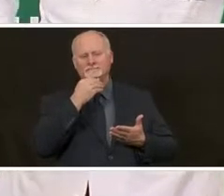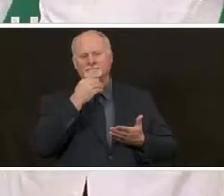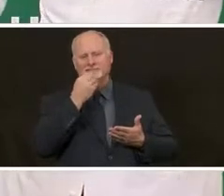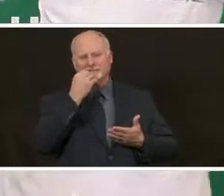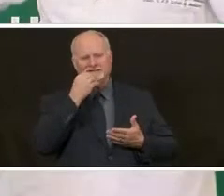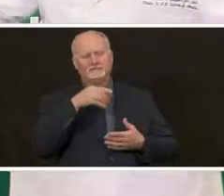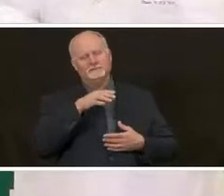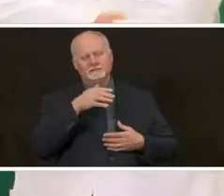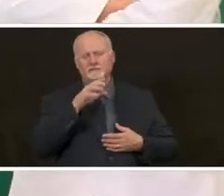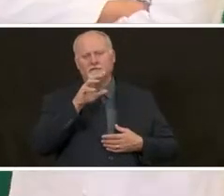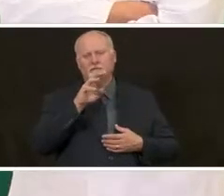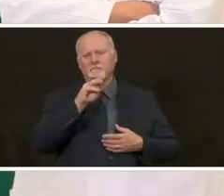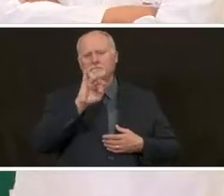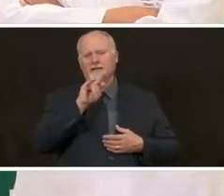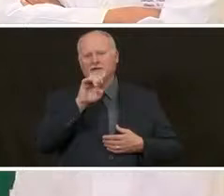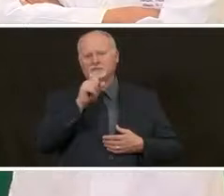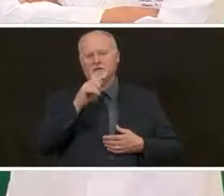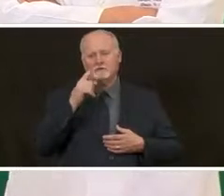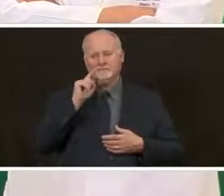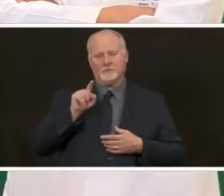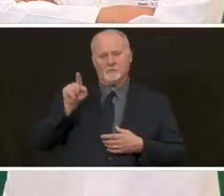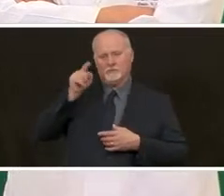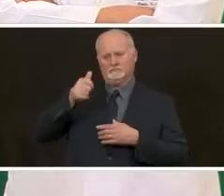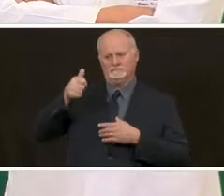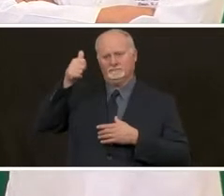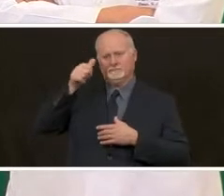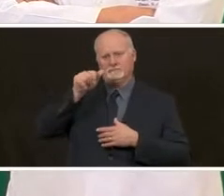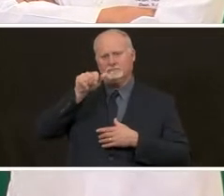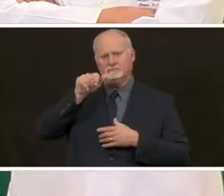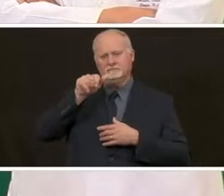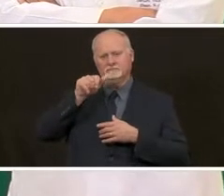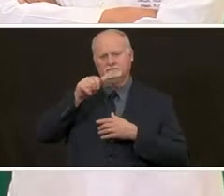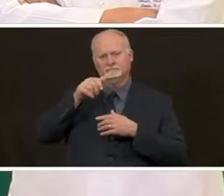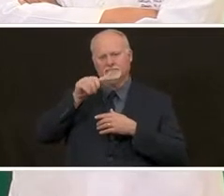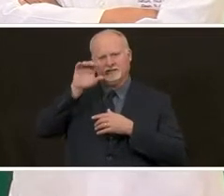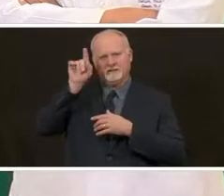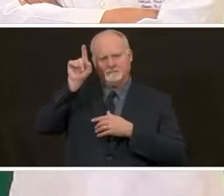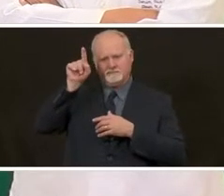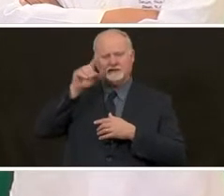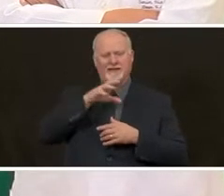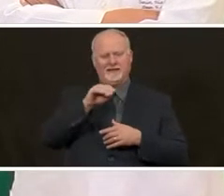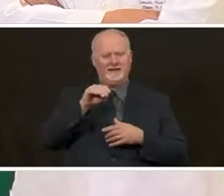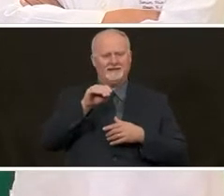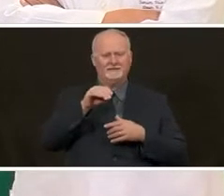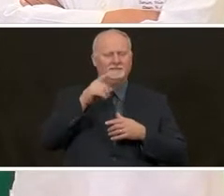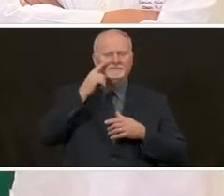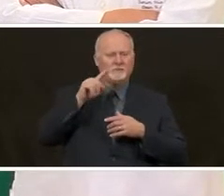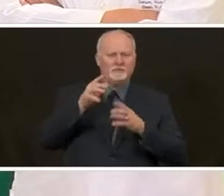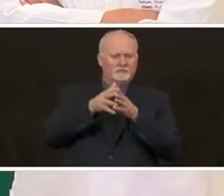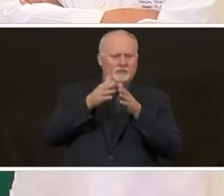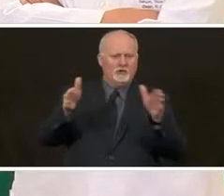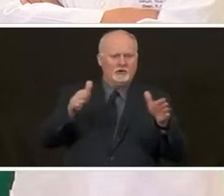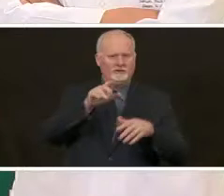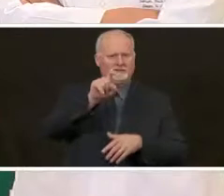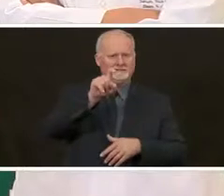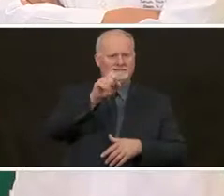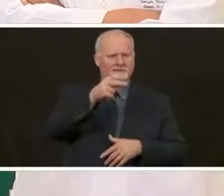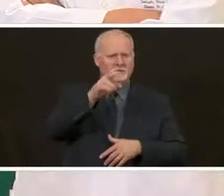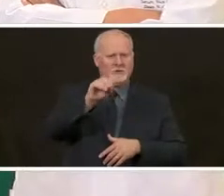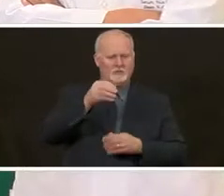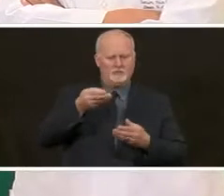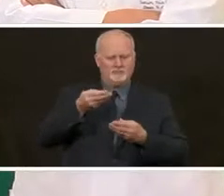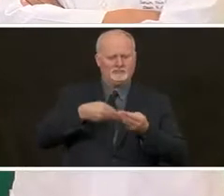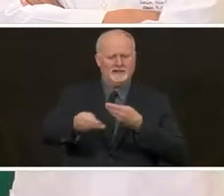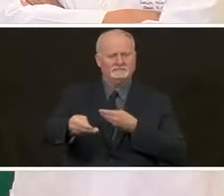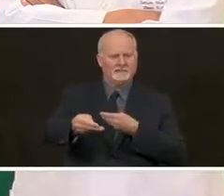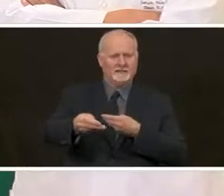certainly for Revivicor, but also for the broader field of xenotransplantation, because anytime we have the